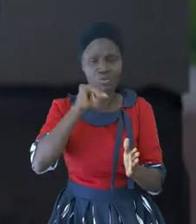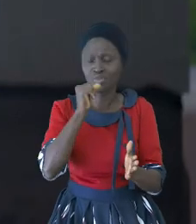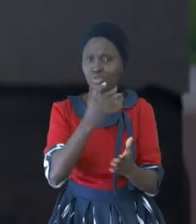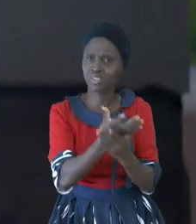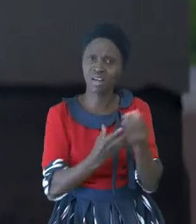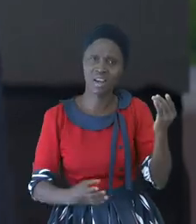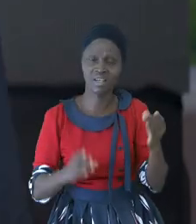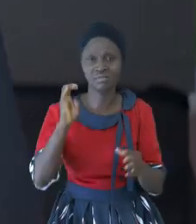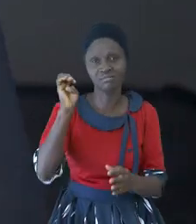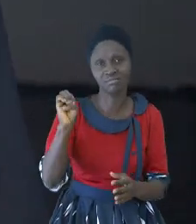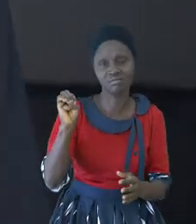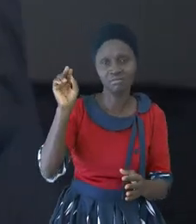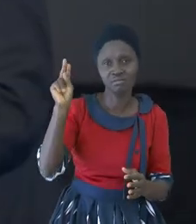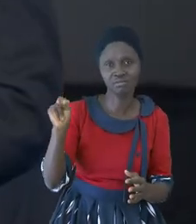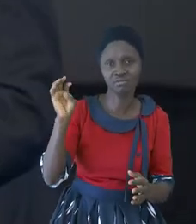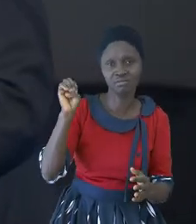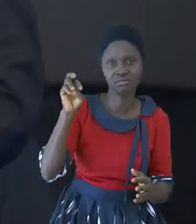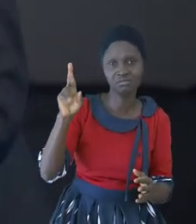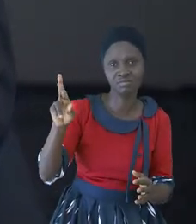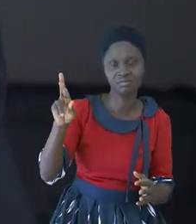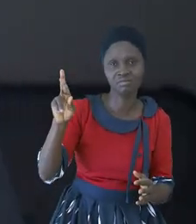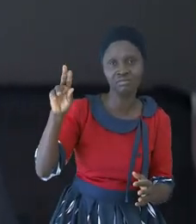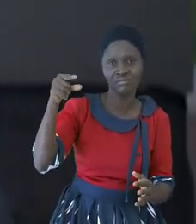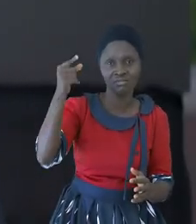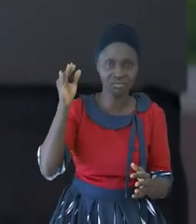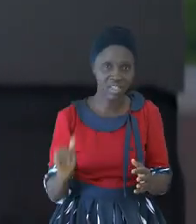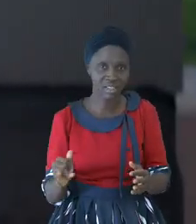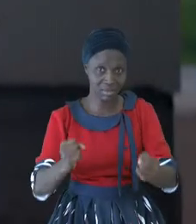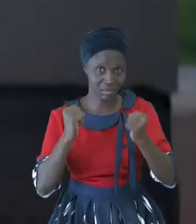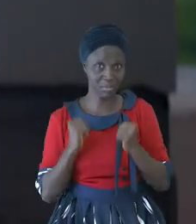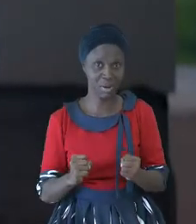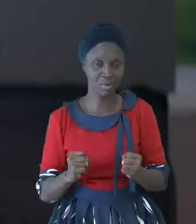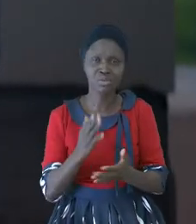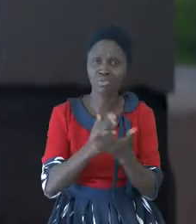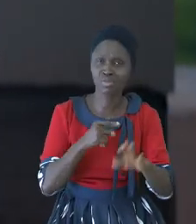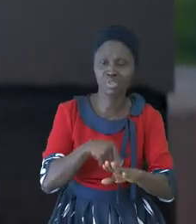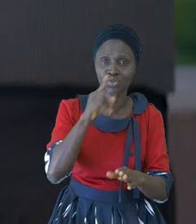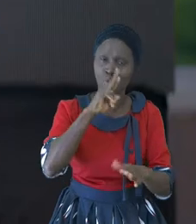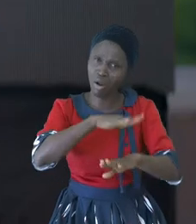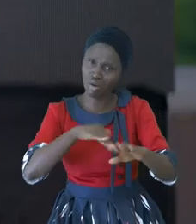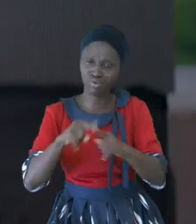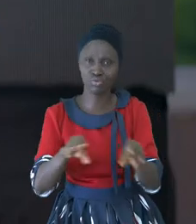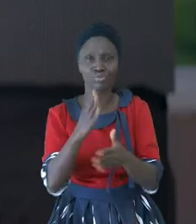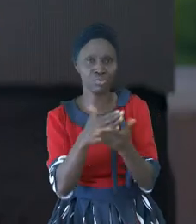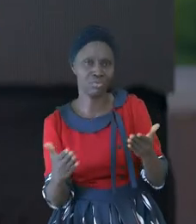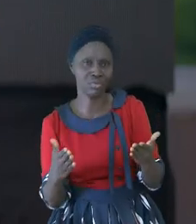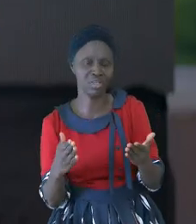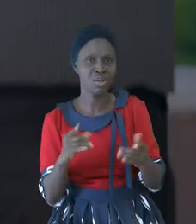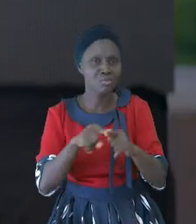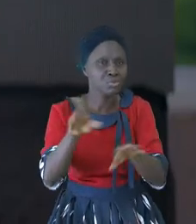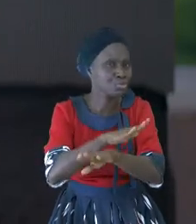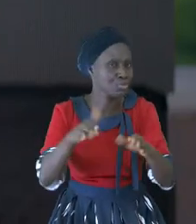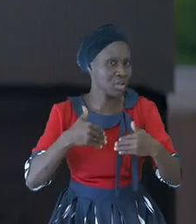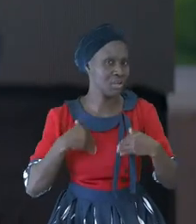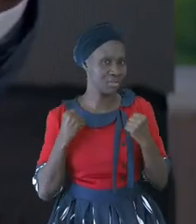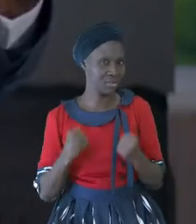sometimes you are called to do something and then the skill is there, but the energy is not there. The strength is